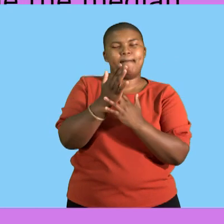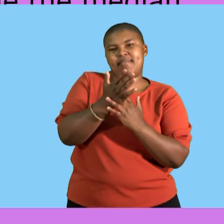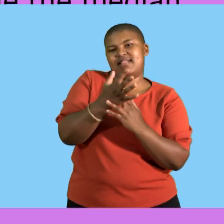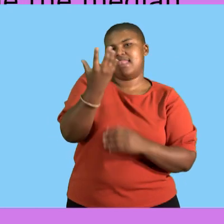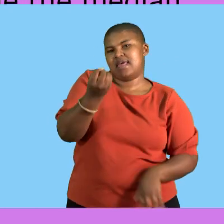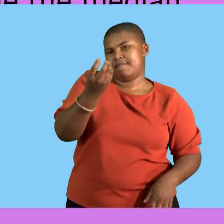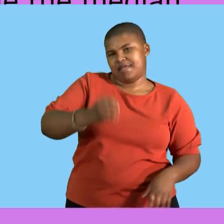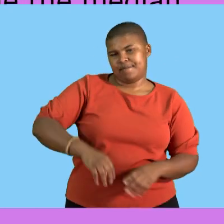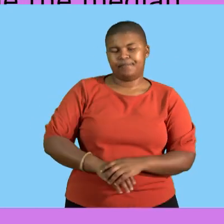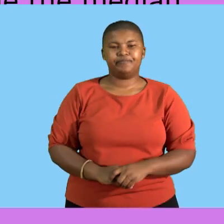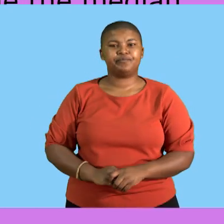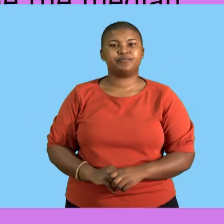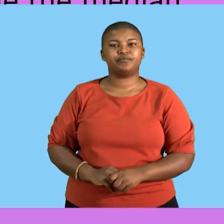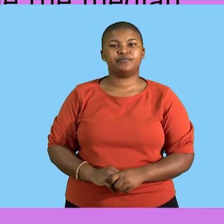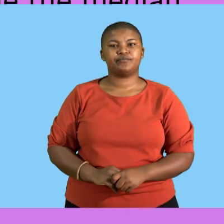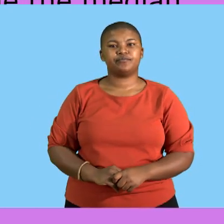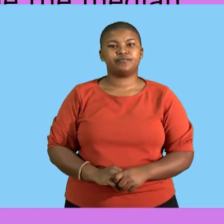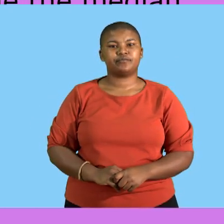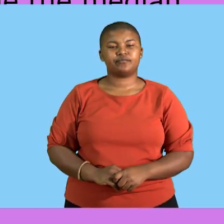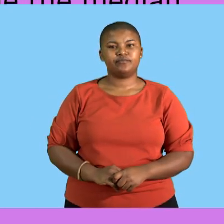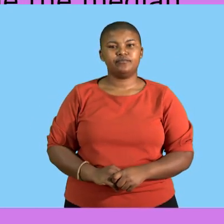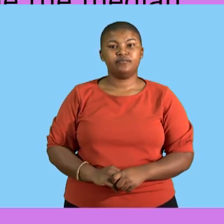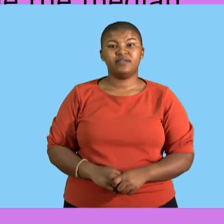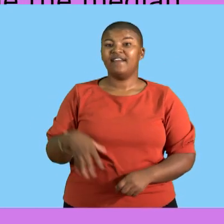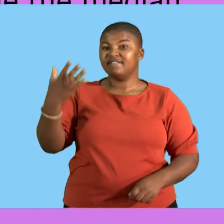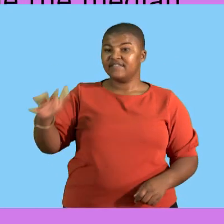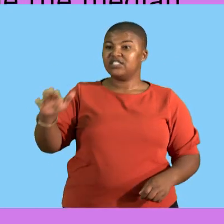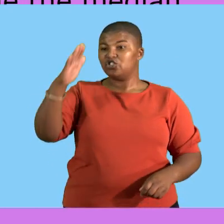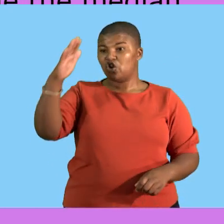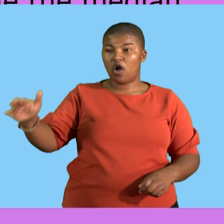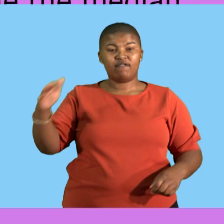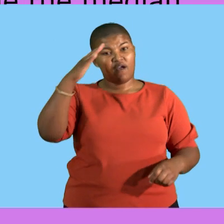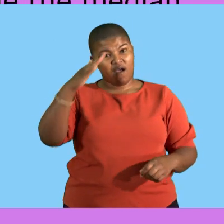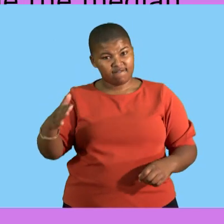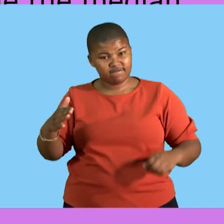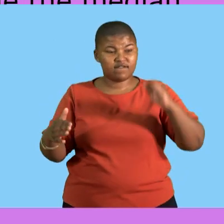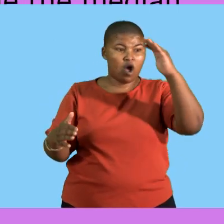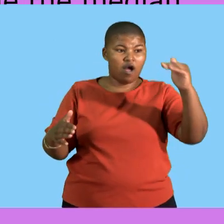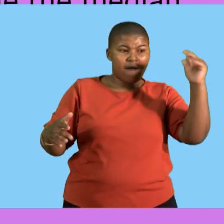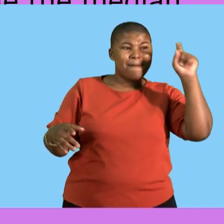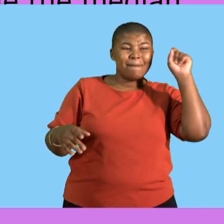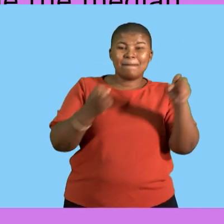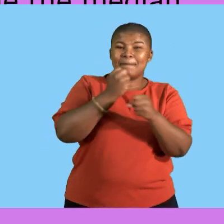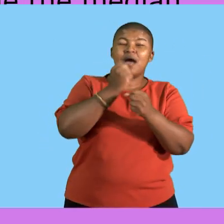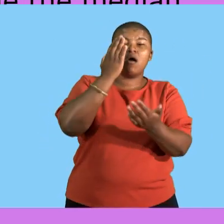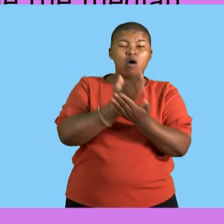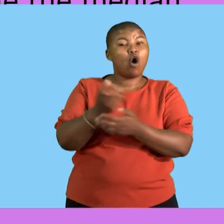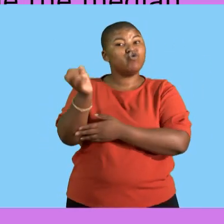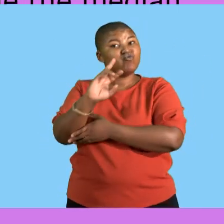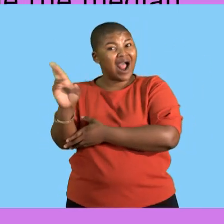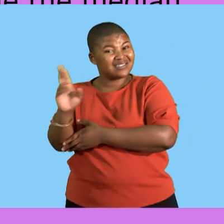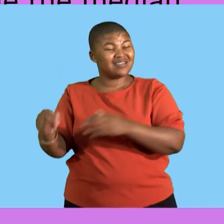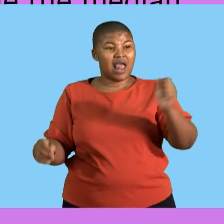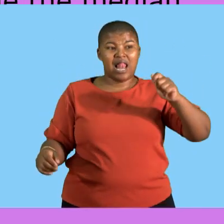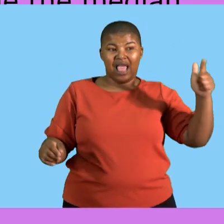also this one. So all the values that we have subtracted on the left are equals to those that we have equated